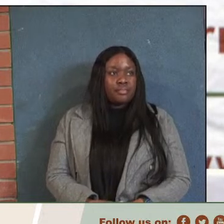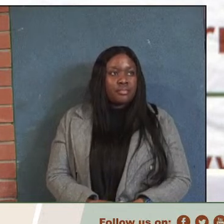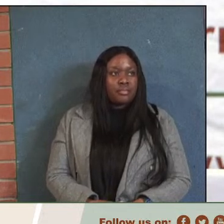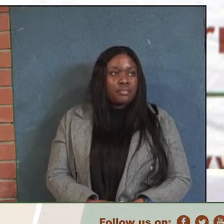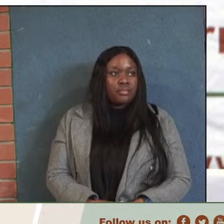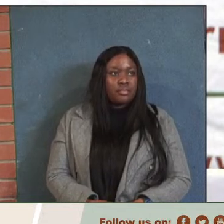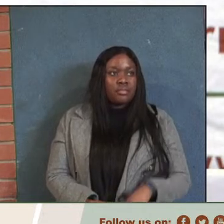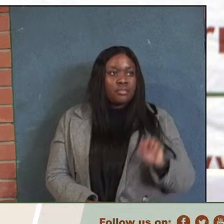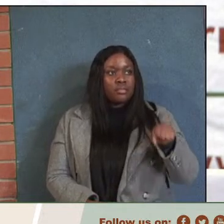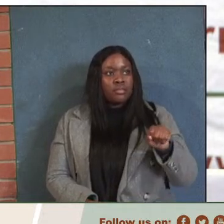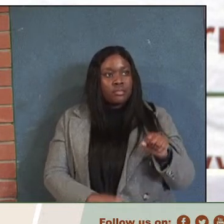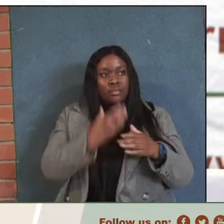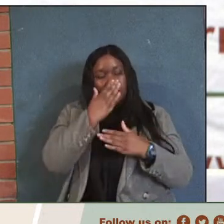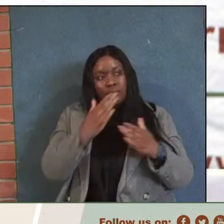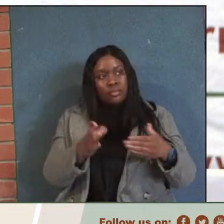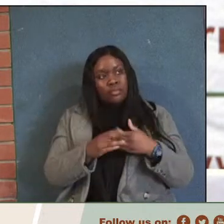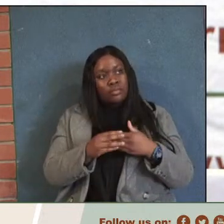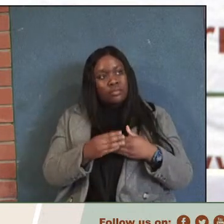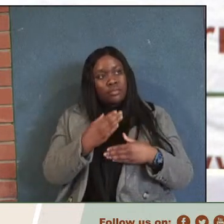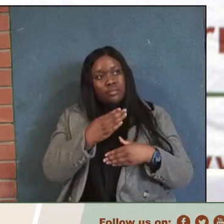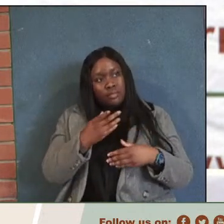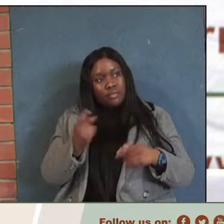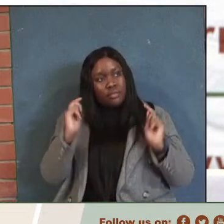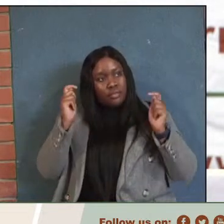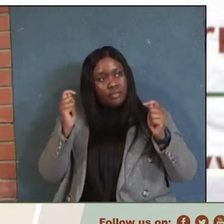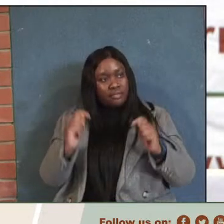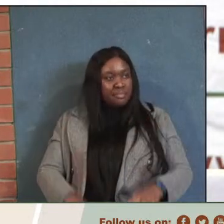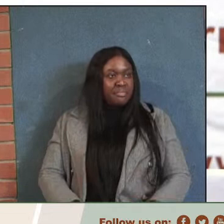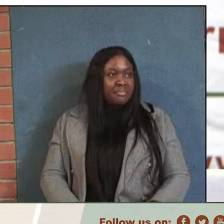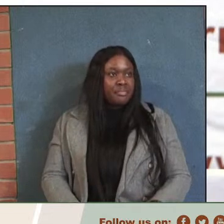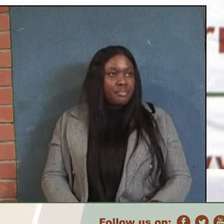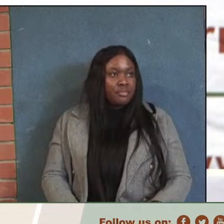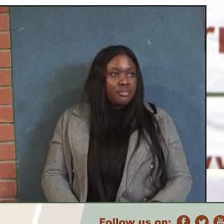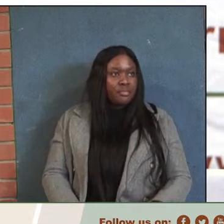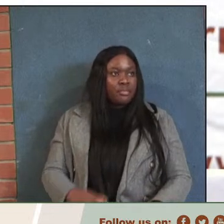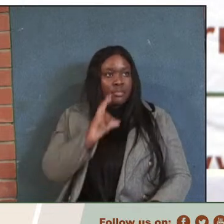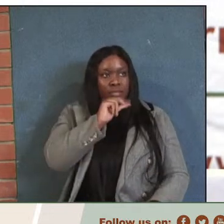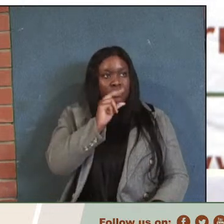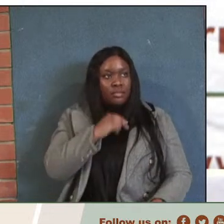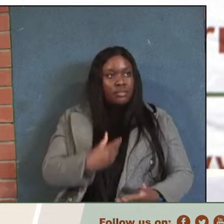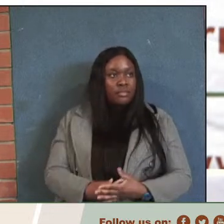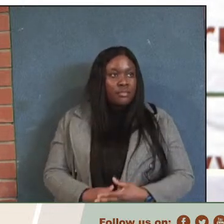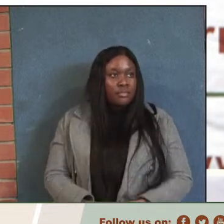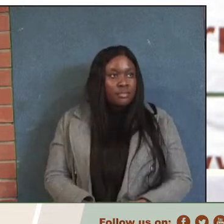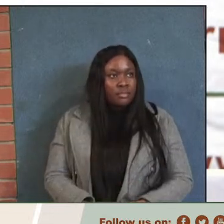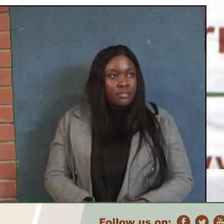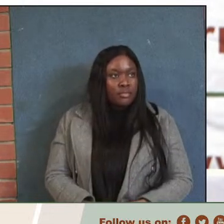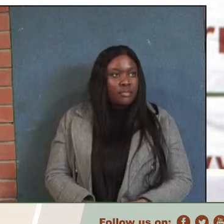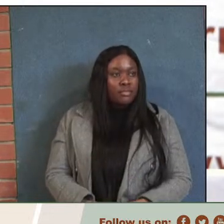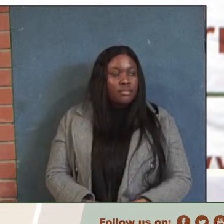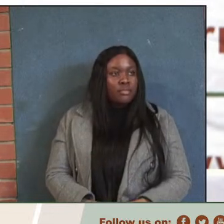Yes. Honorable member with the beanie on, yes, you may speak.